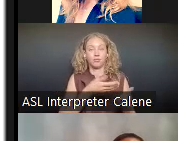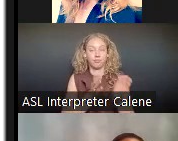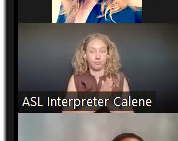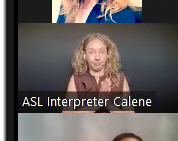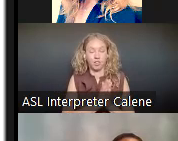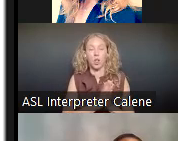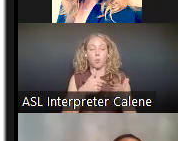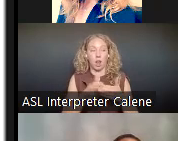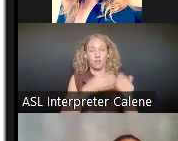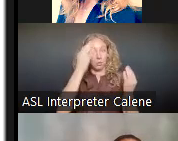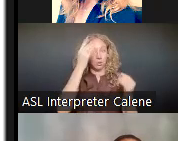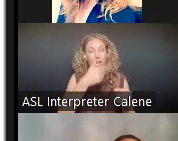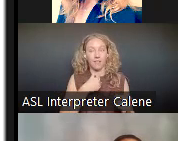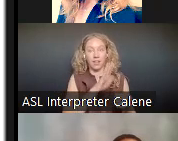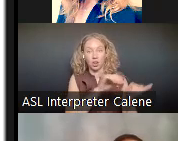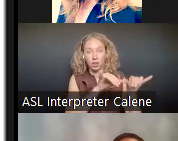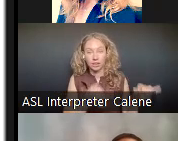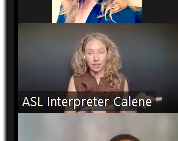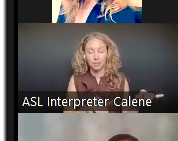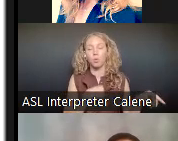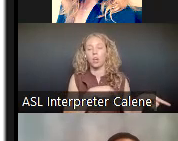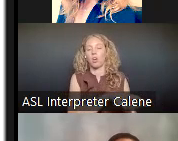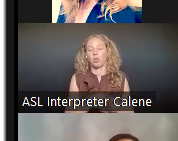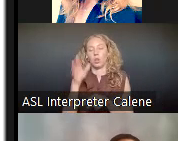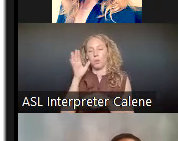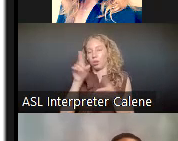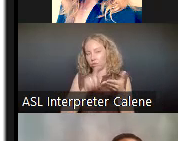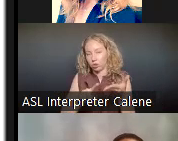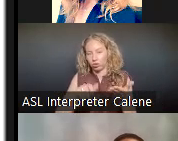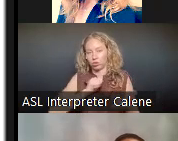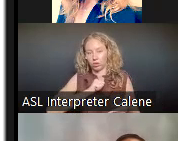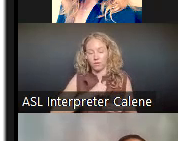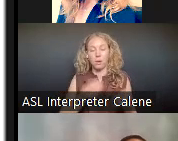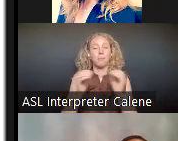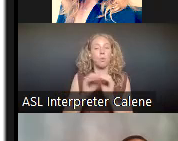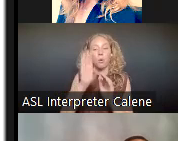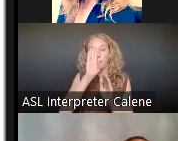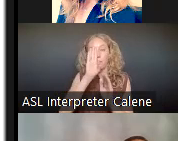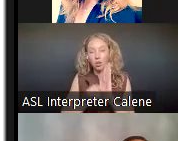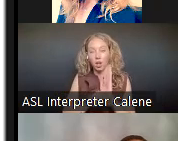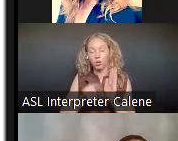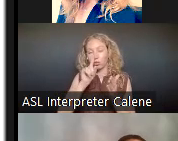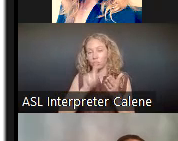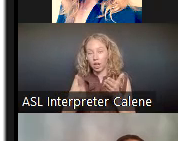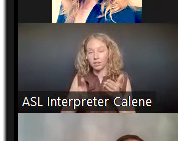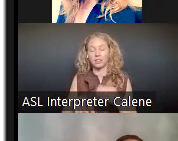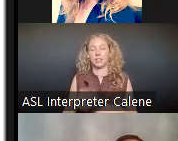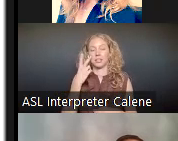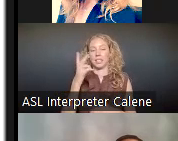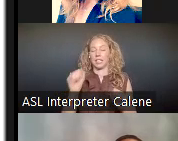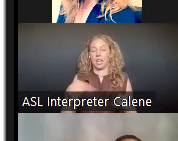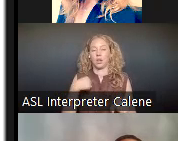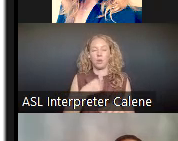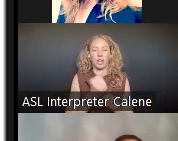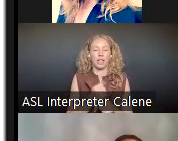in their system, we will also do additional searches, additional background checks, and see if we can get the